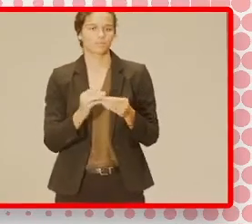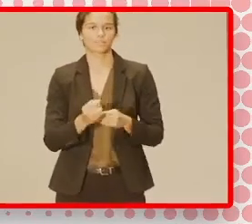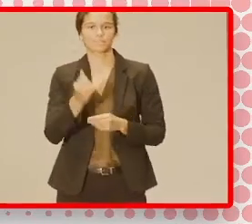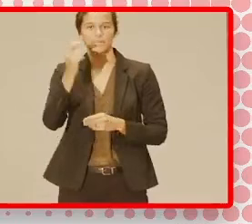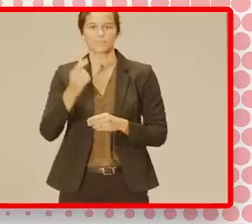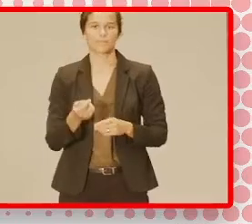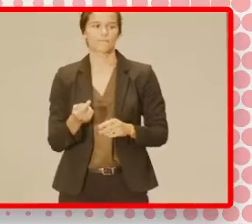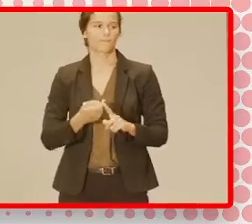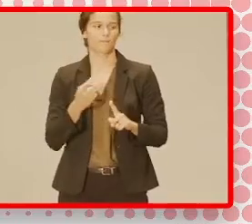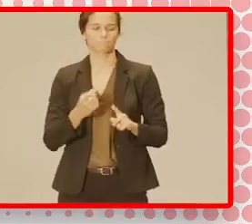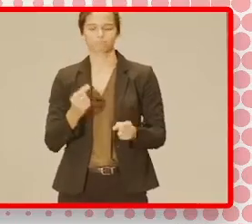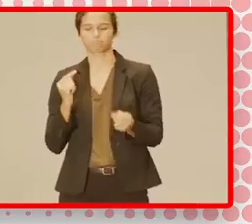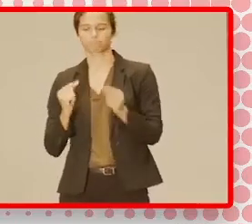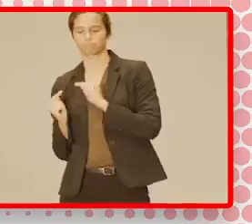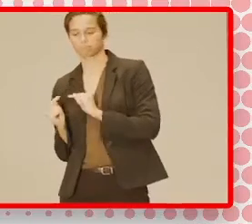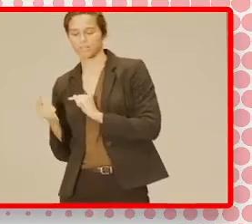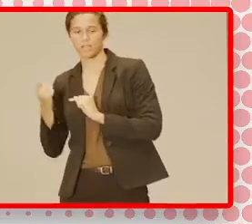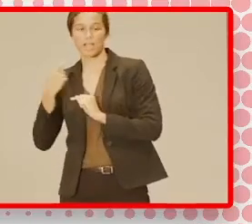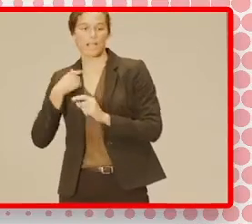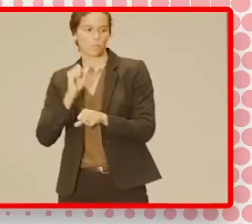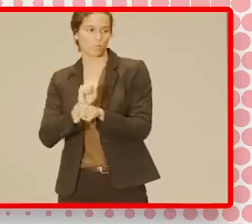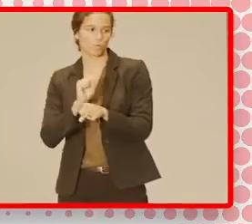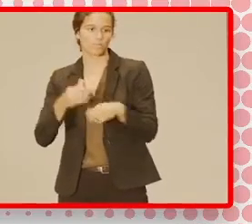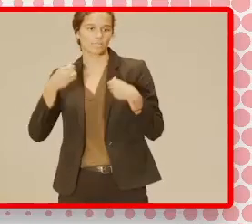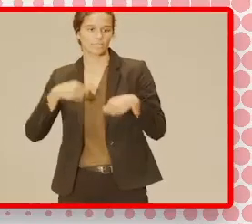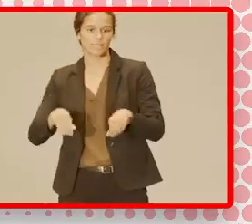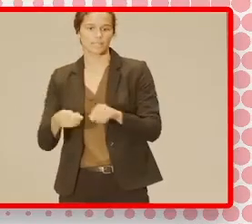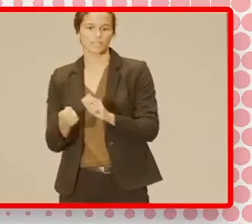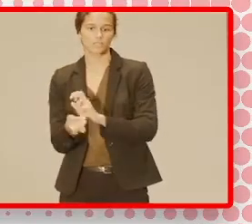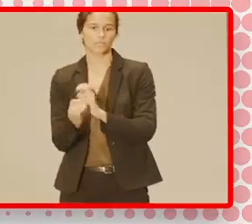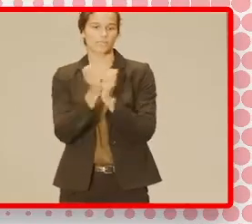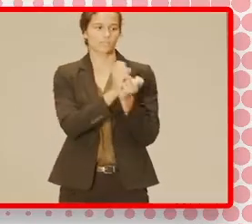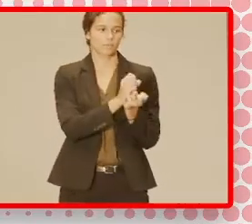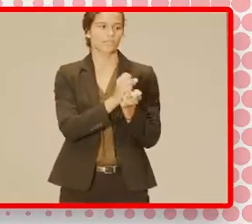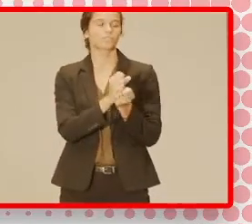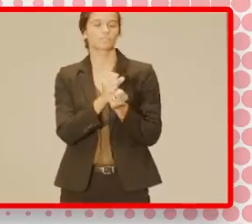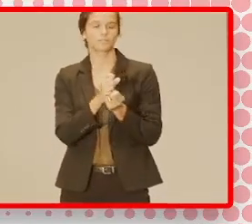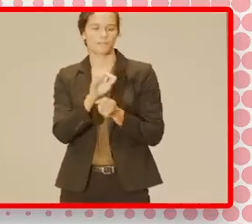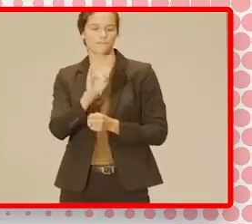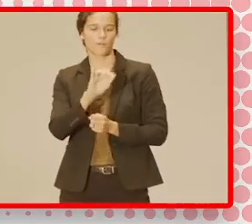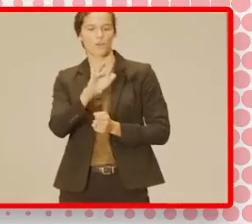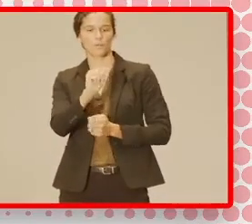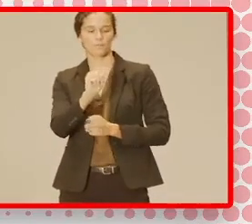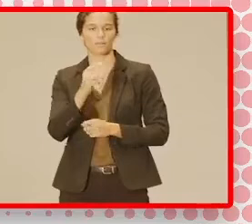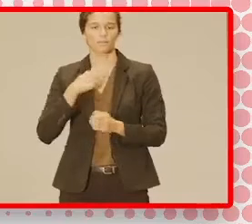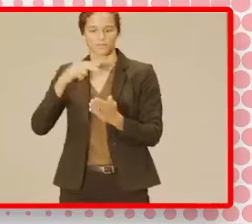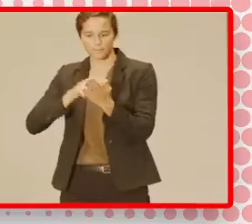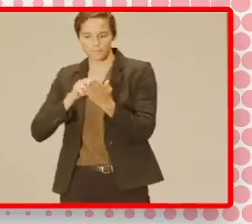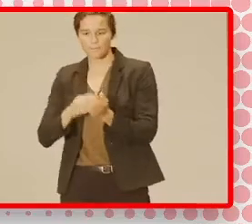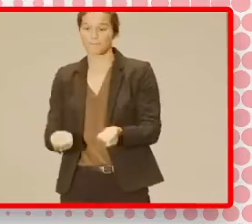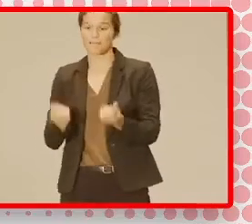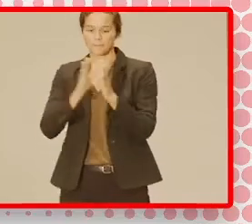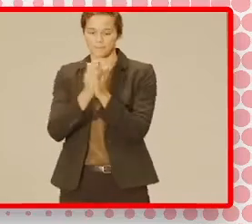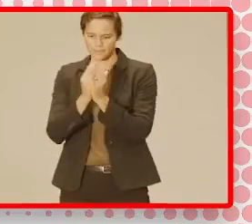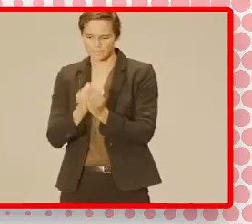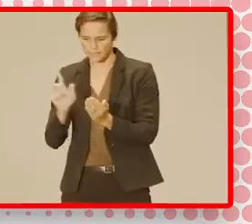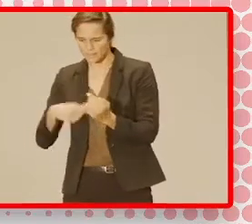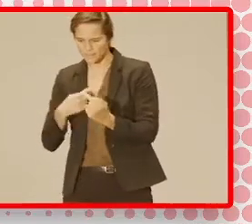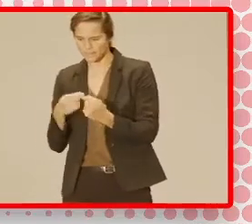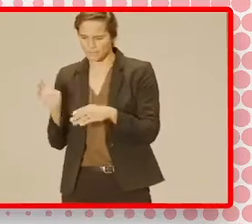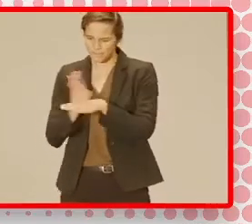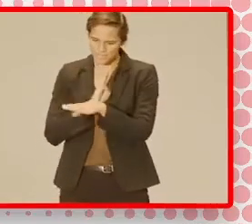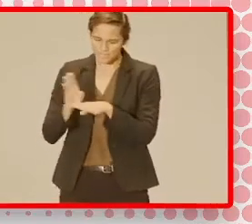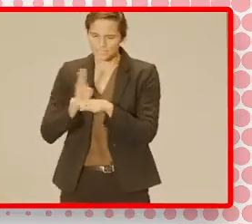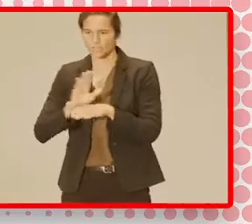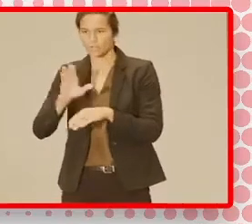transformation firm. I've been doing this for a long time, reading lots of books on success and transforming. My job is to take an organization of 1,000 or